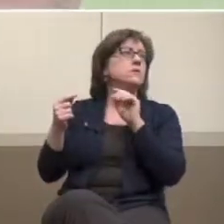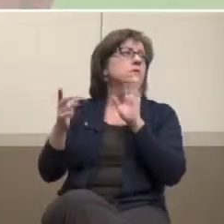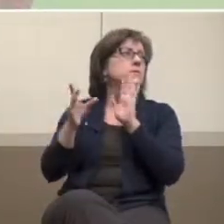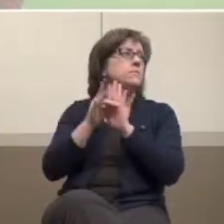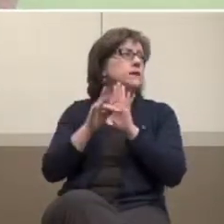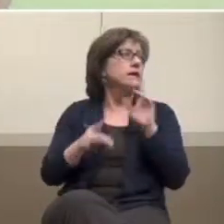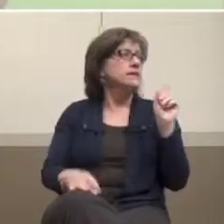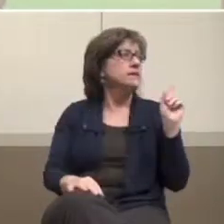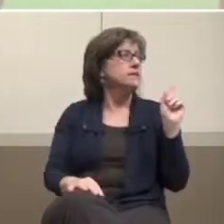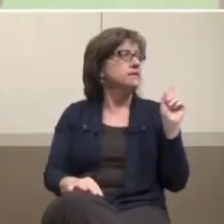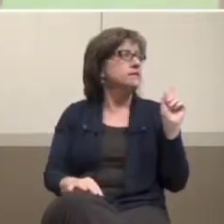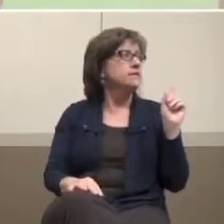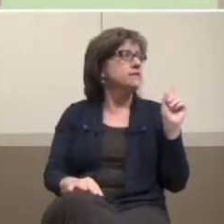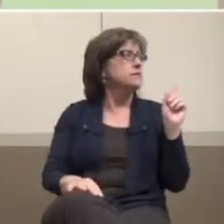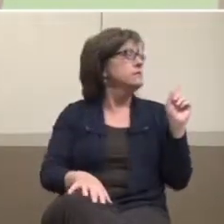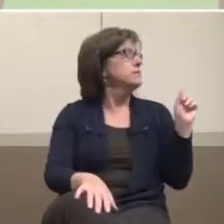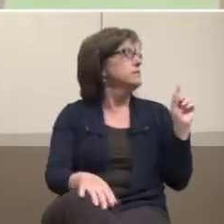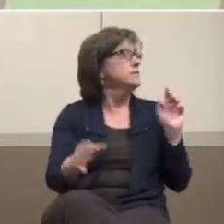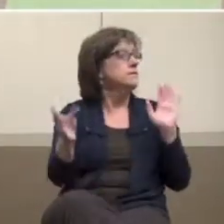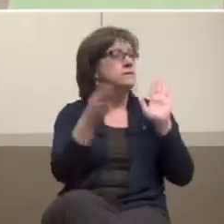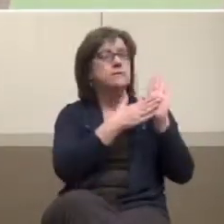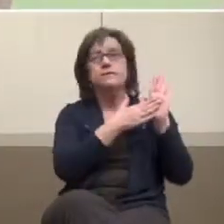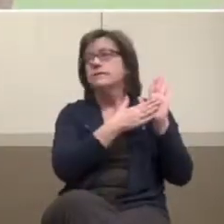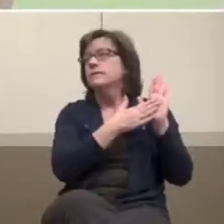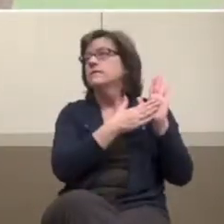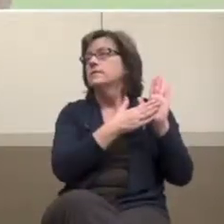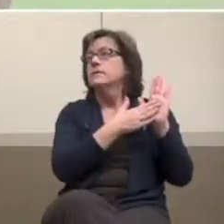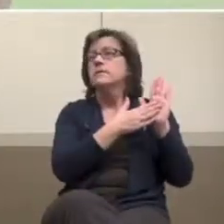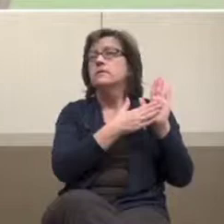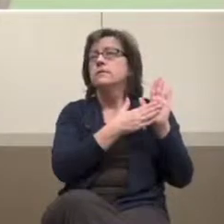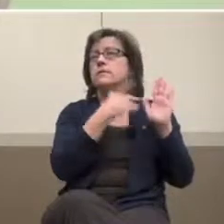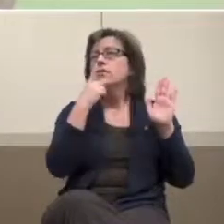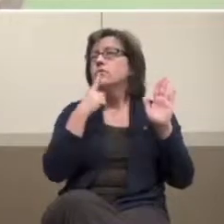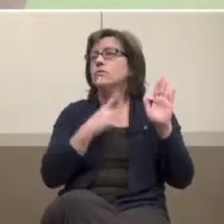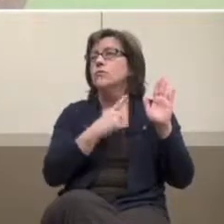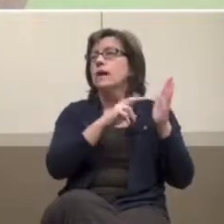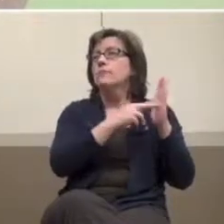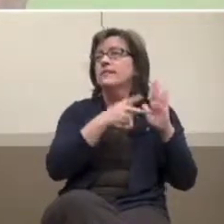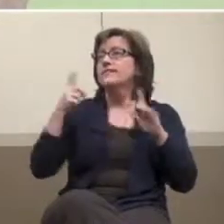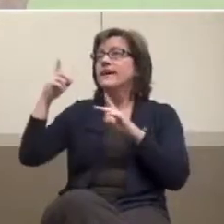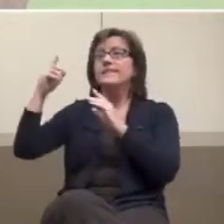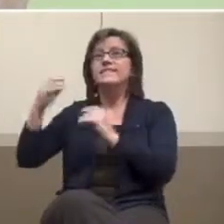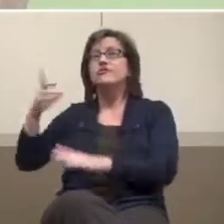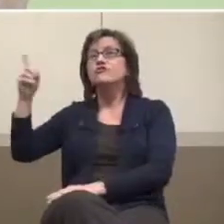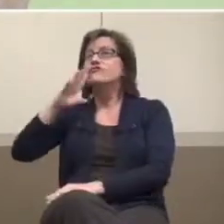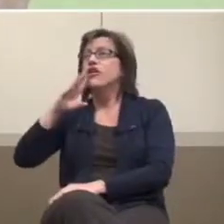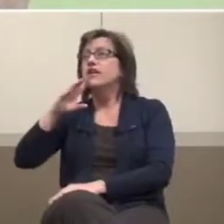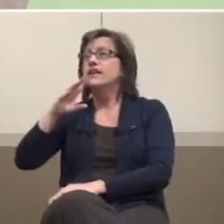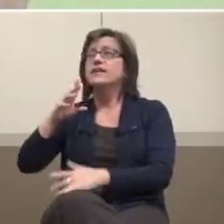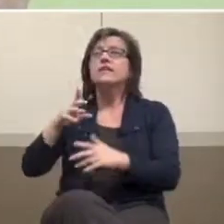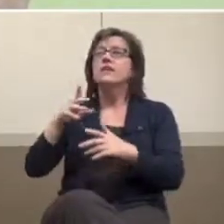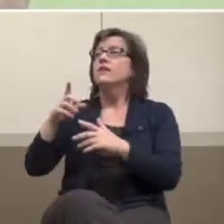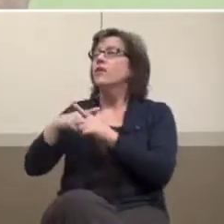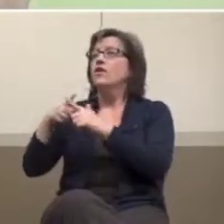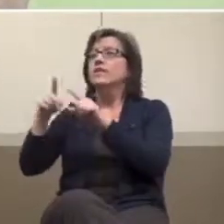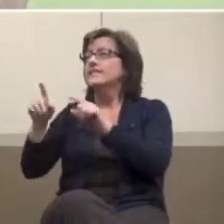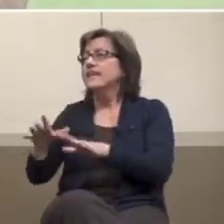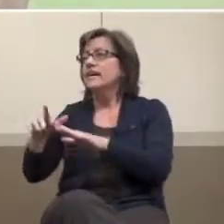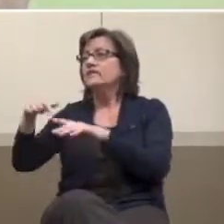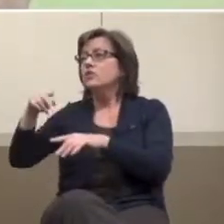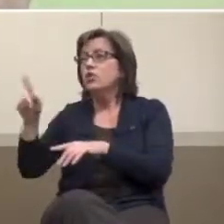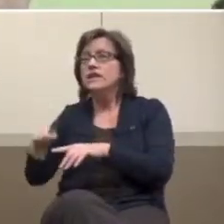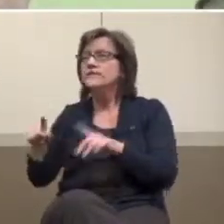and then, you know, red means that the teacher's talking, or you have a test and a quiz. You're not to talk to your friends. If you need help, raise your